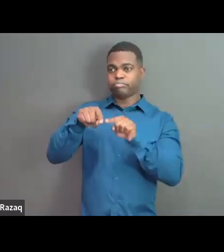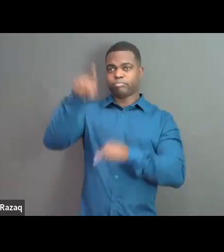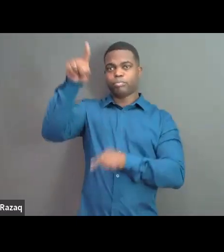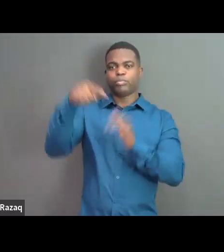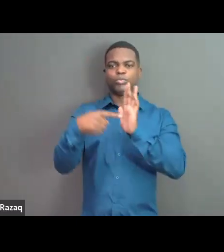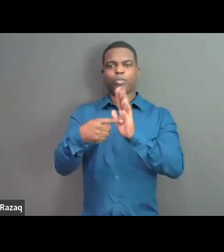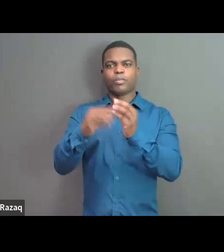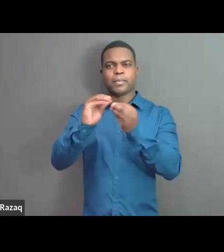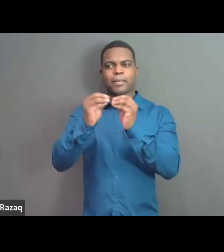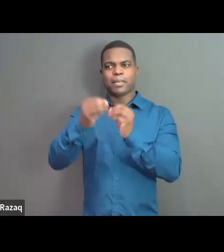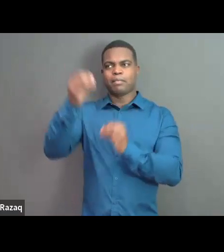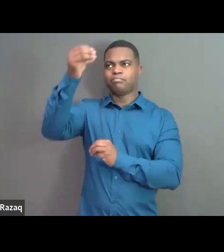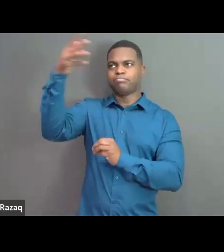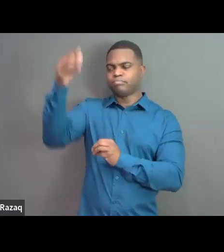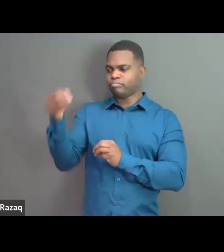58